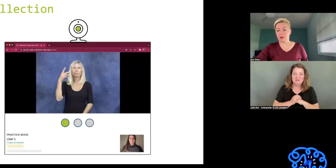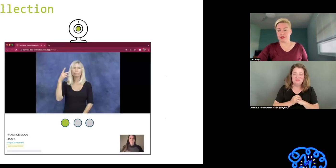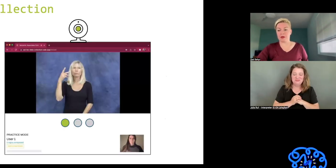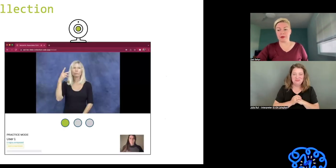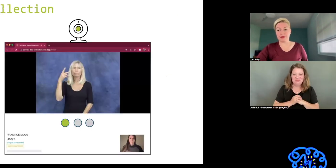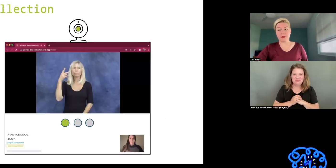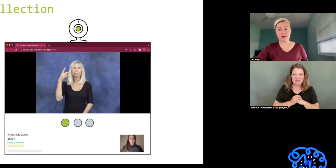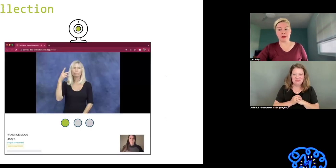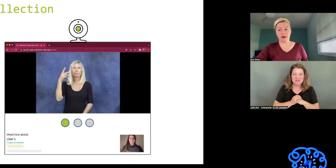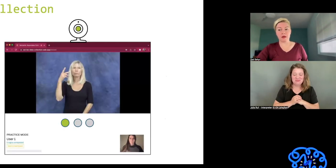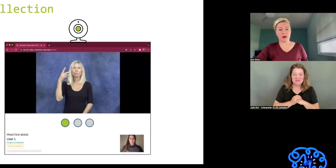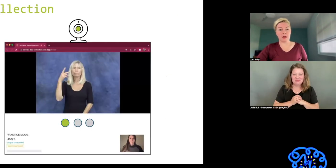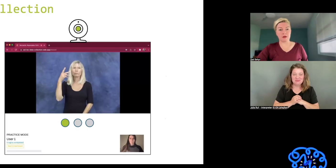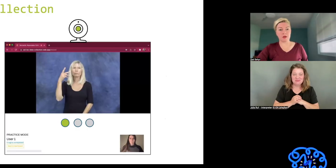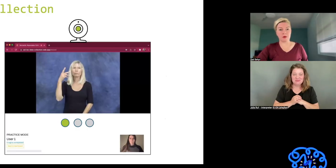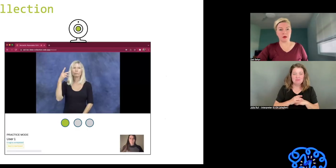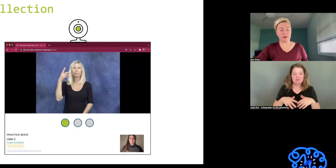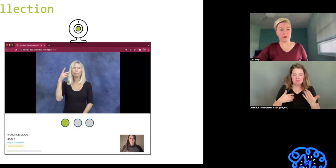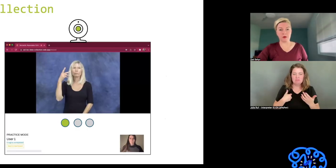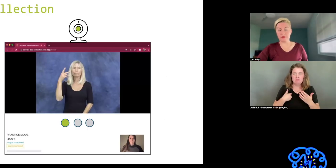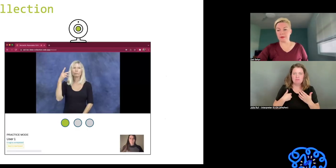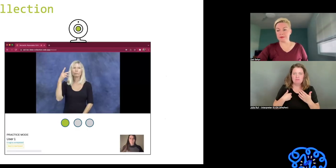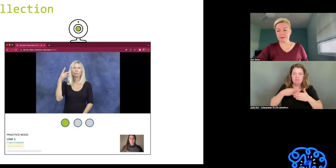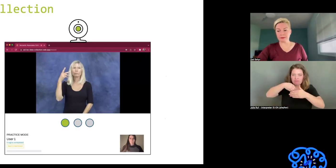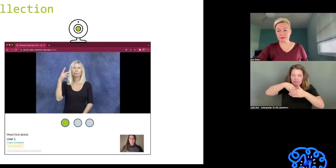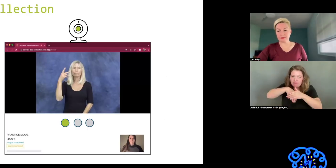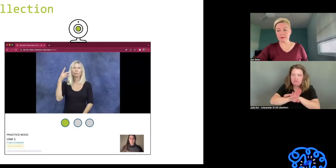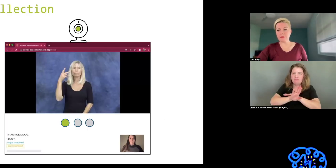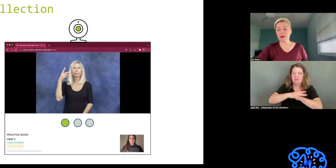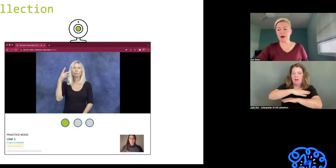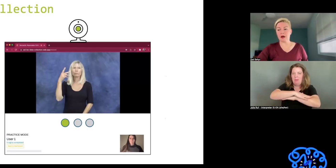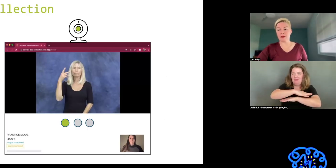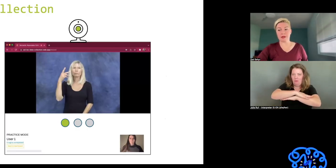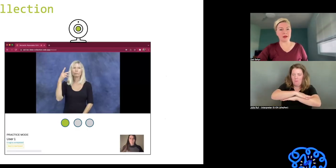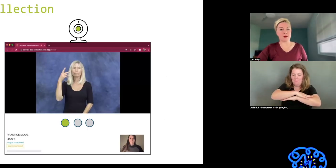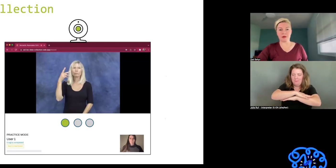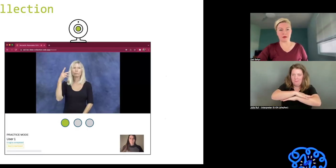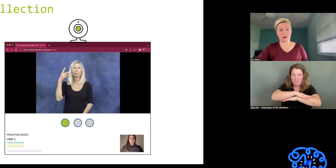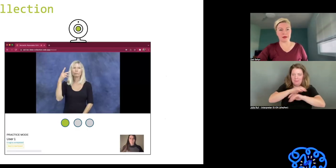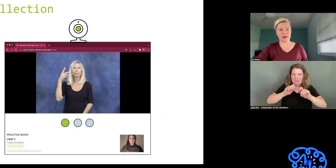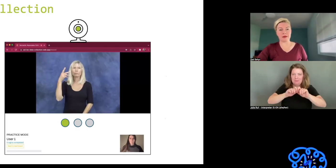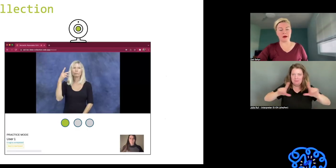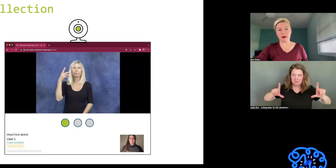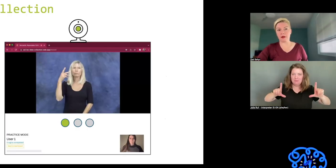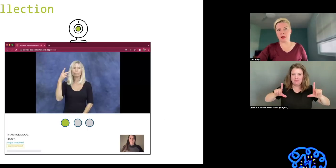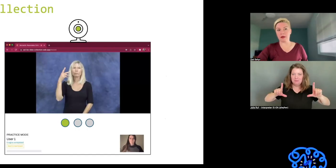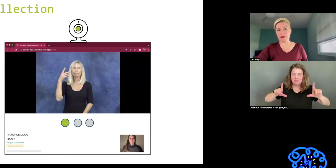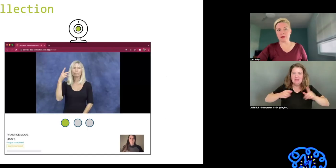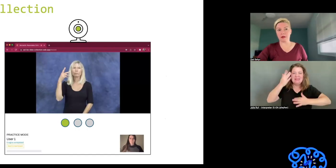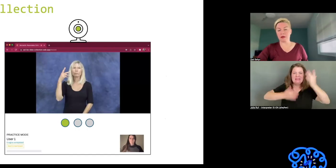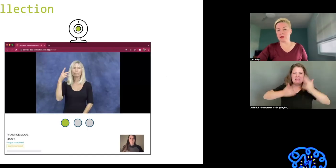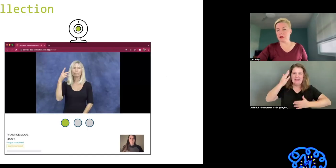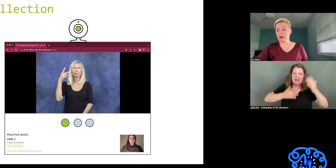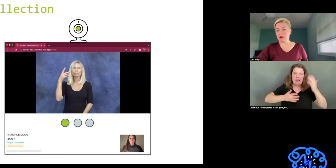So participants signed in to a platform. This data was collected entirely online.